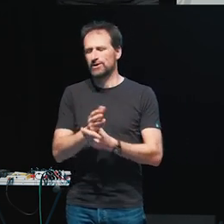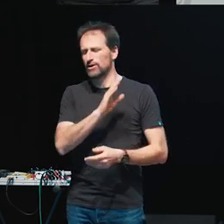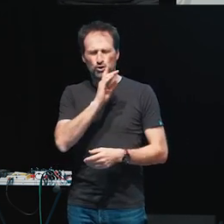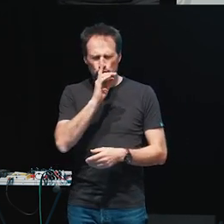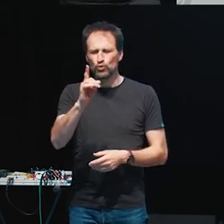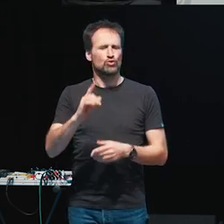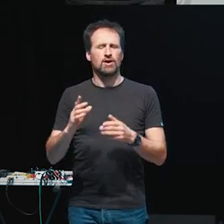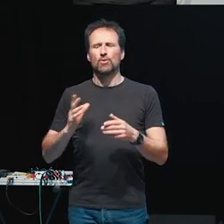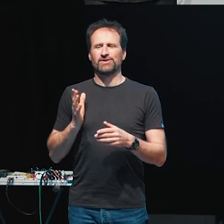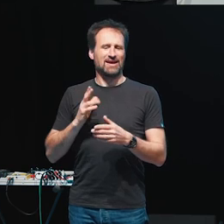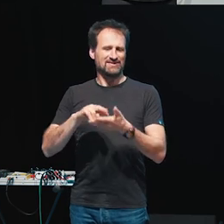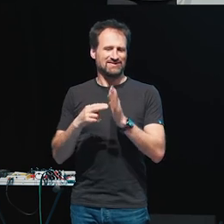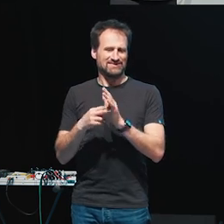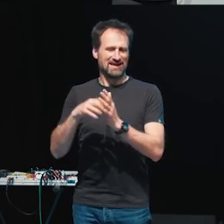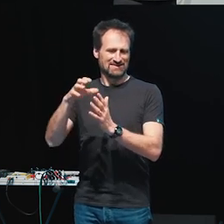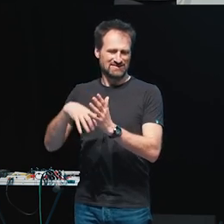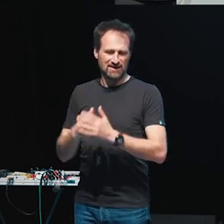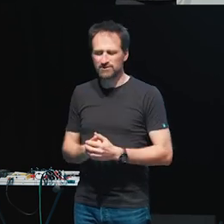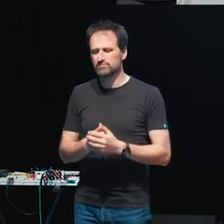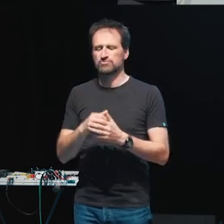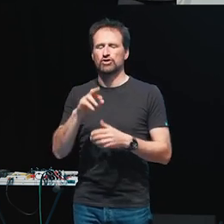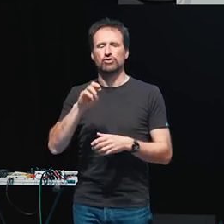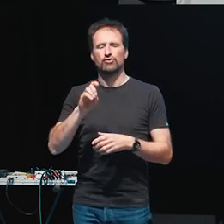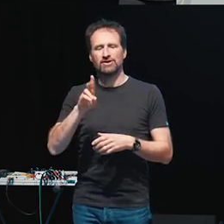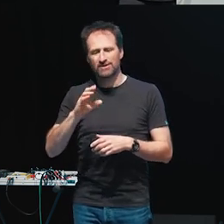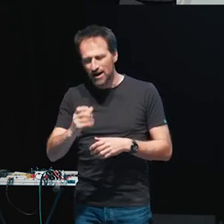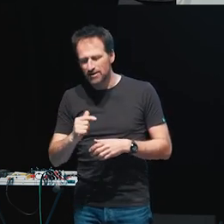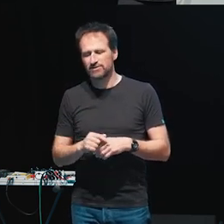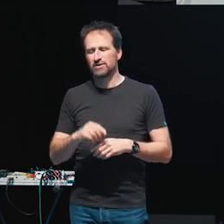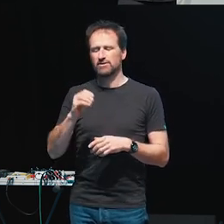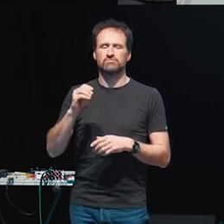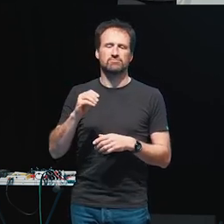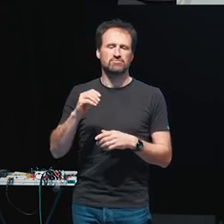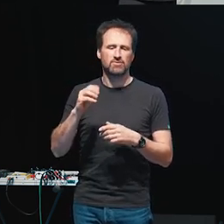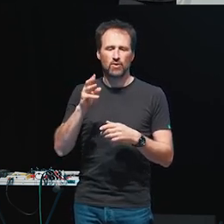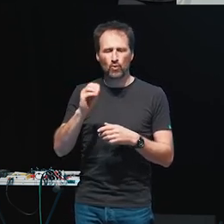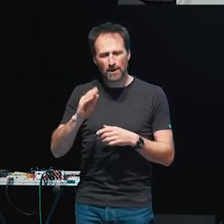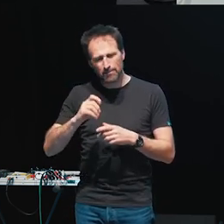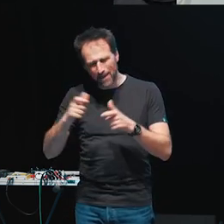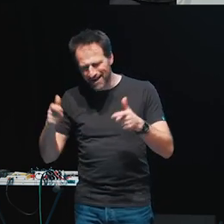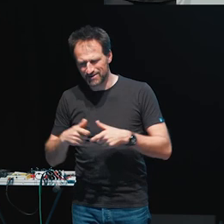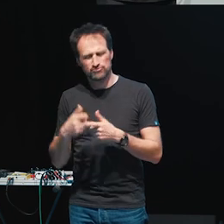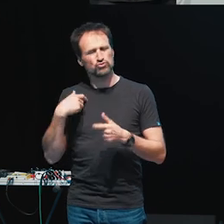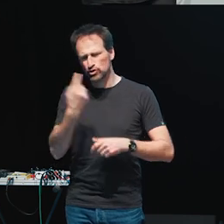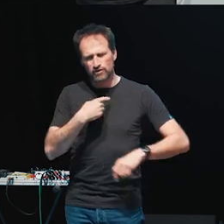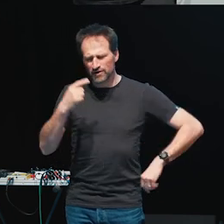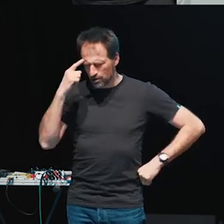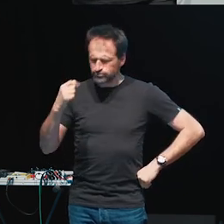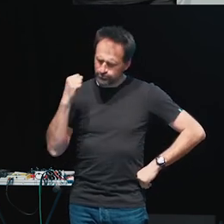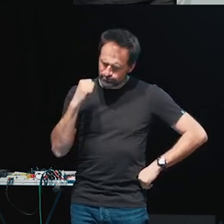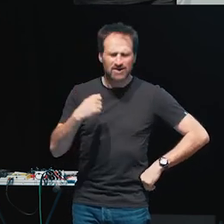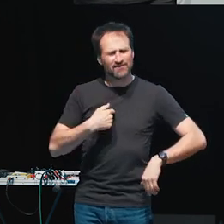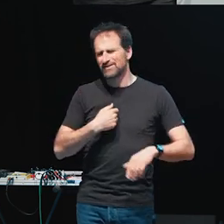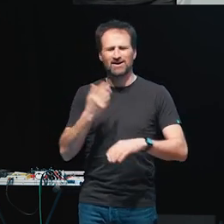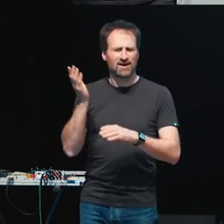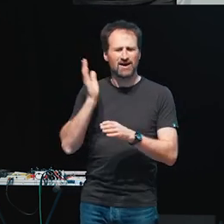modern tech stack. So we use React, Redux, Observables, Babel, Webpack. We are on the bleeding edge. So it